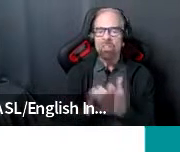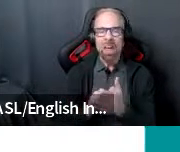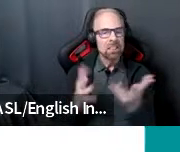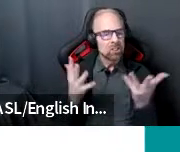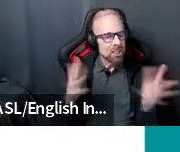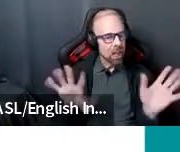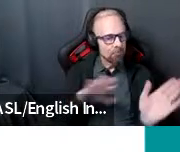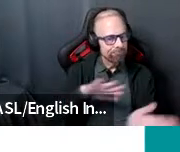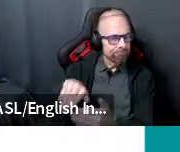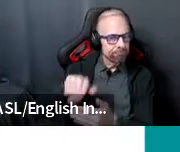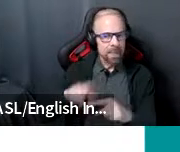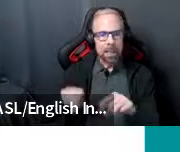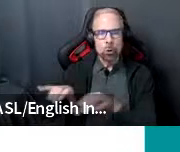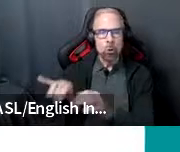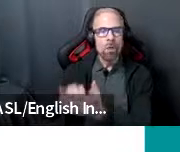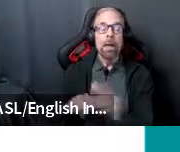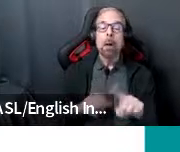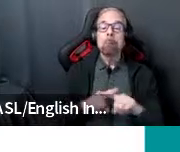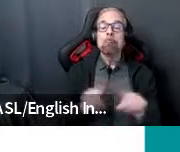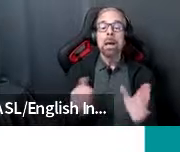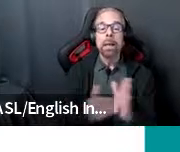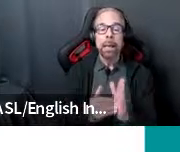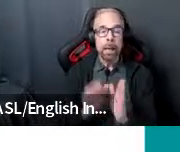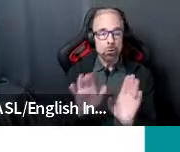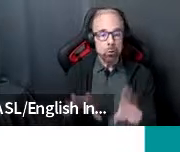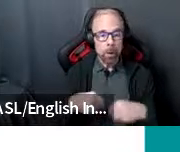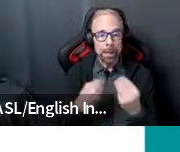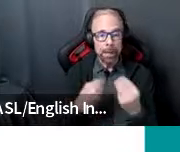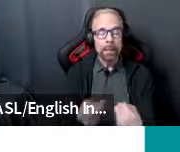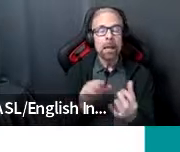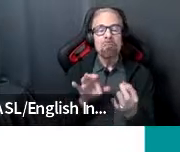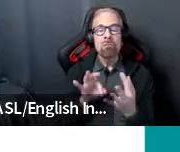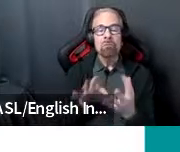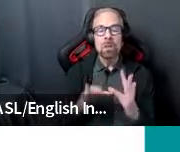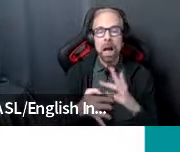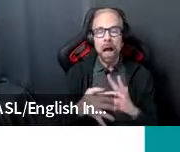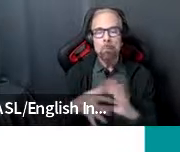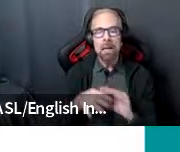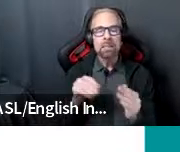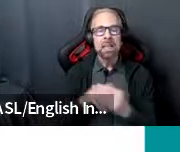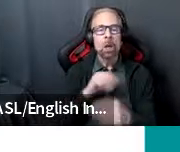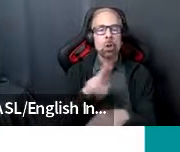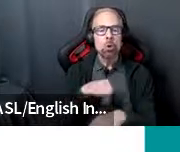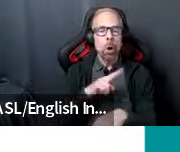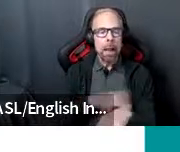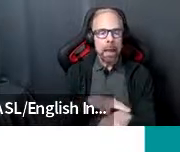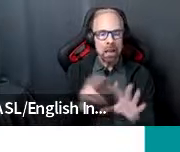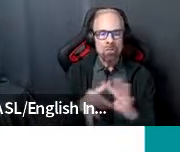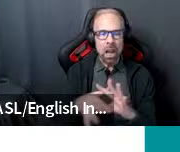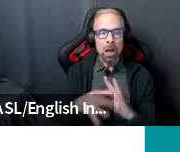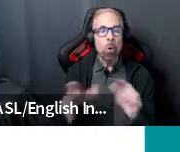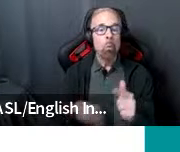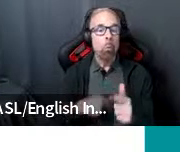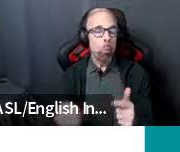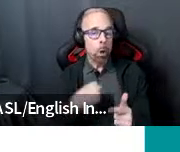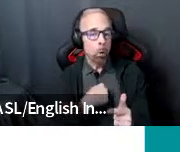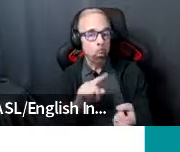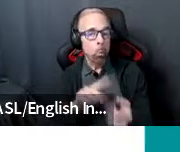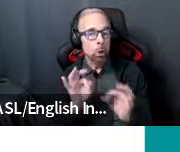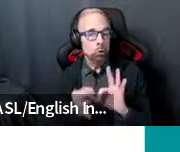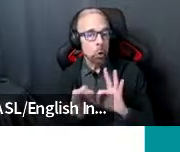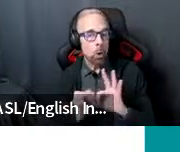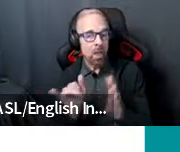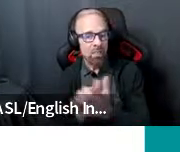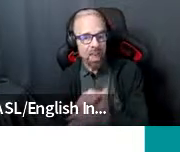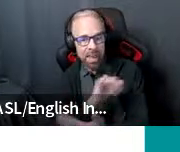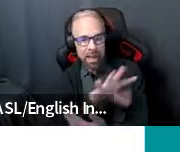But once again, you can provide your comments in your native language, and we will interpret those and make those a part of the